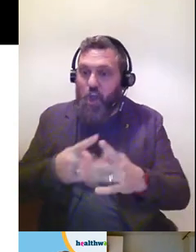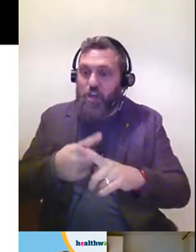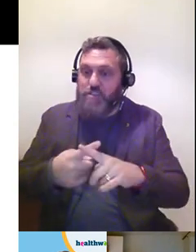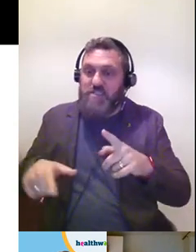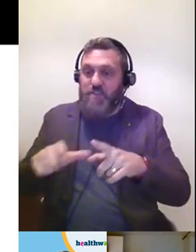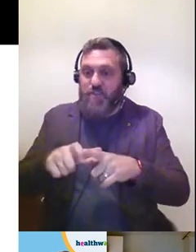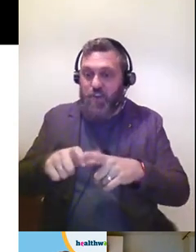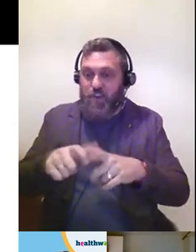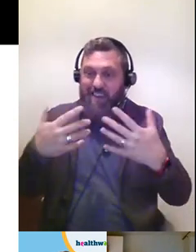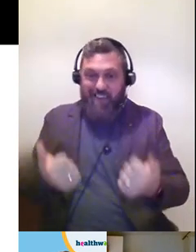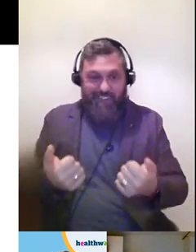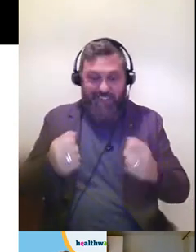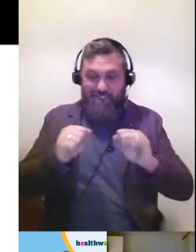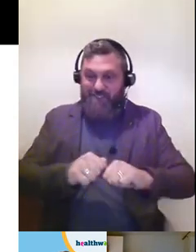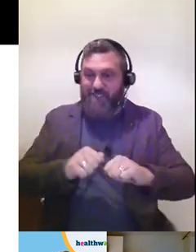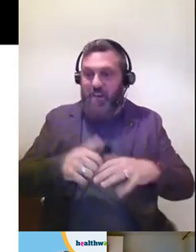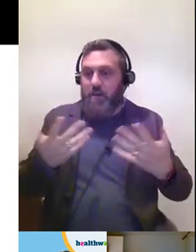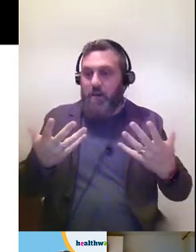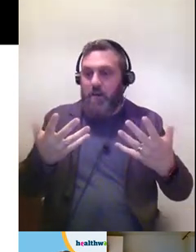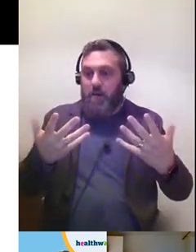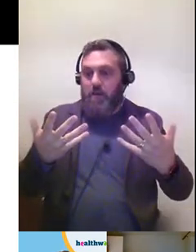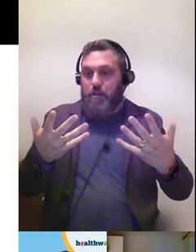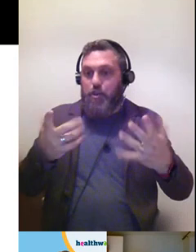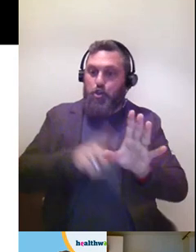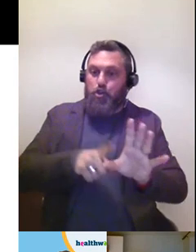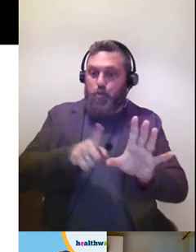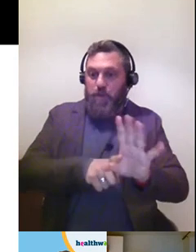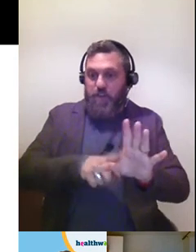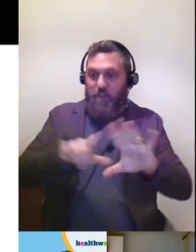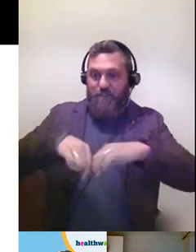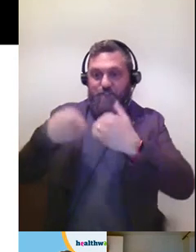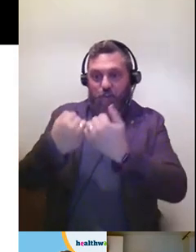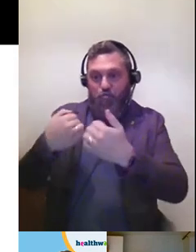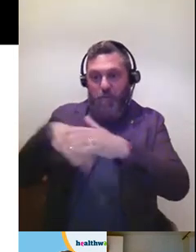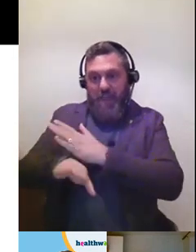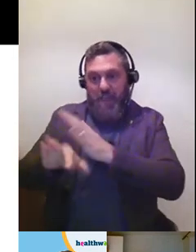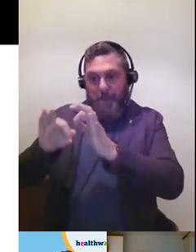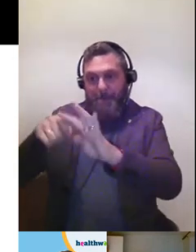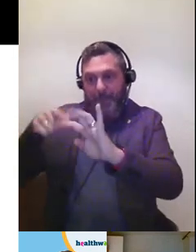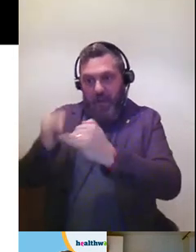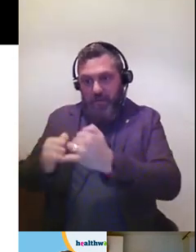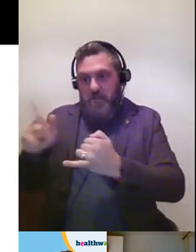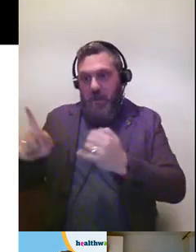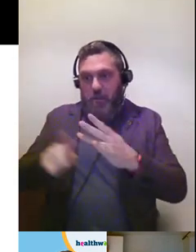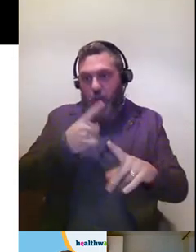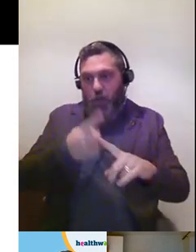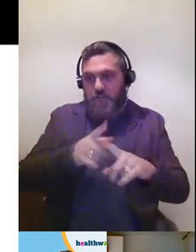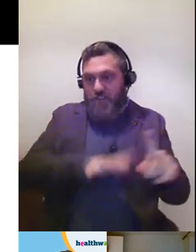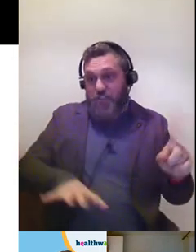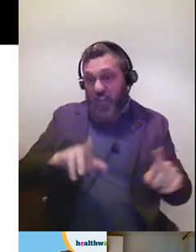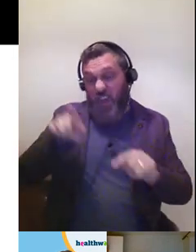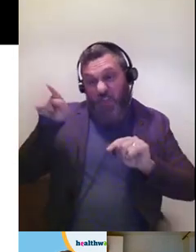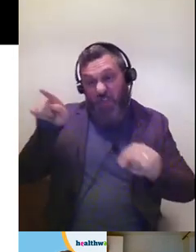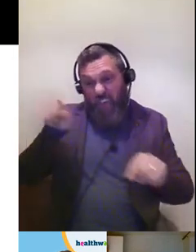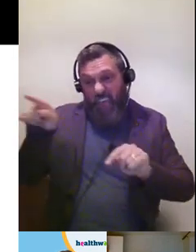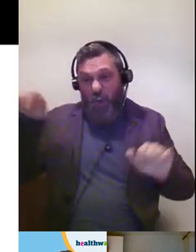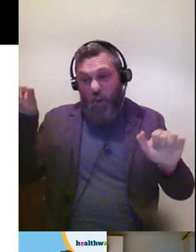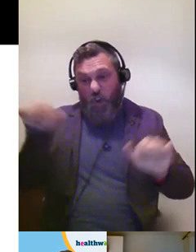established a youth forum within Buckinghamshire, as it has in Oxfordshire, and that this could be a valuable